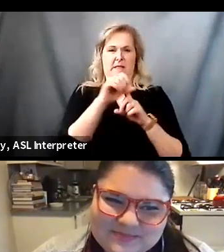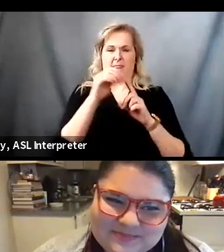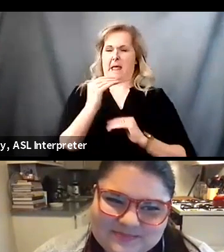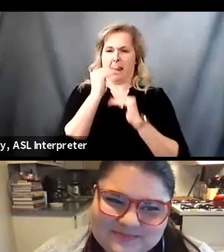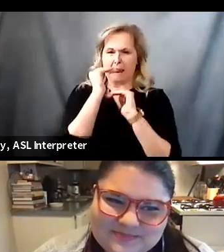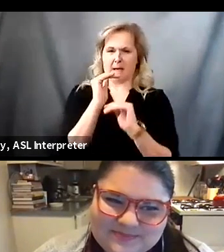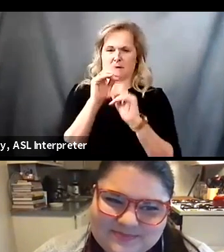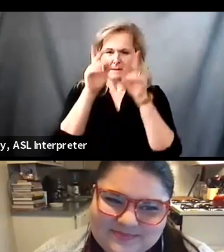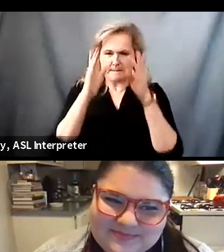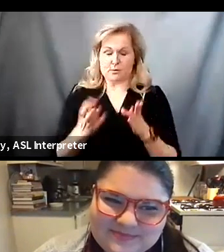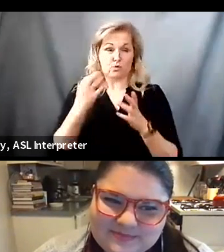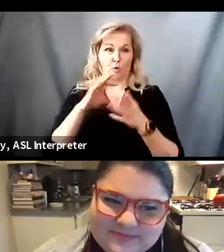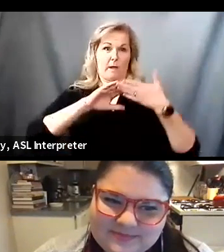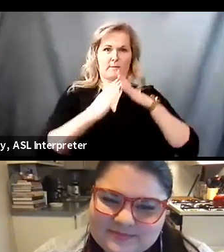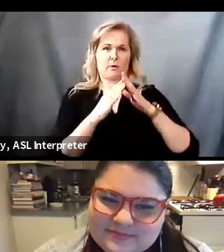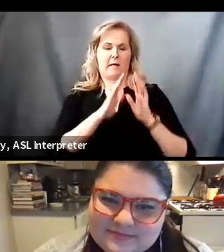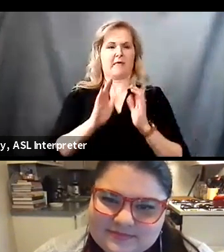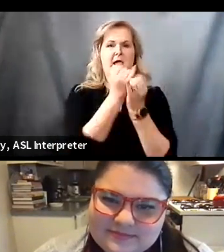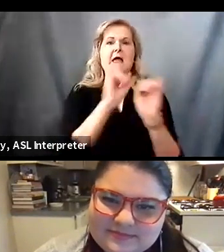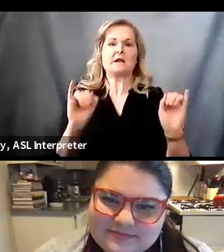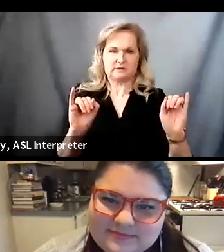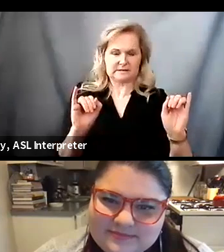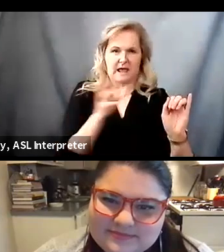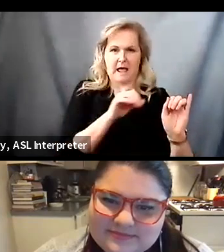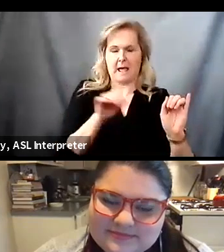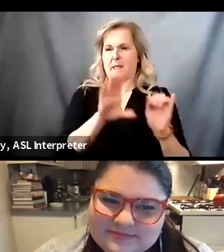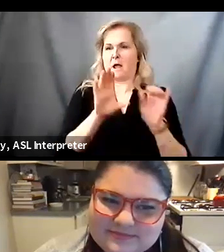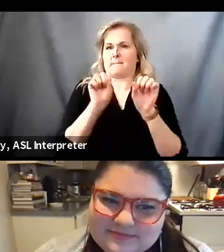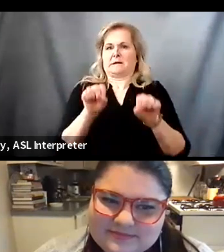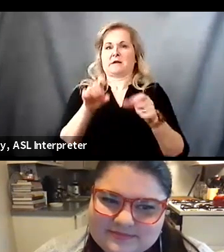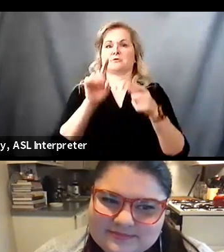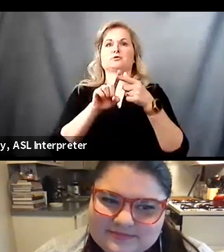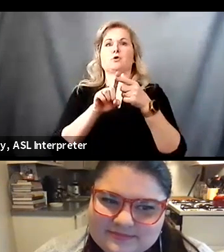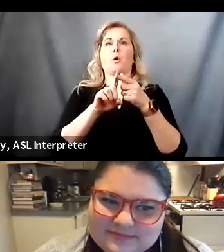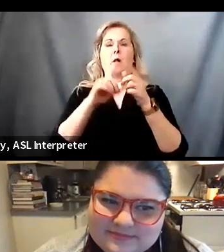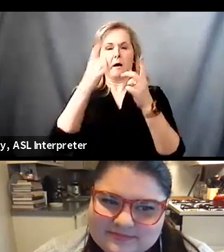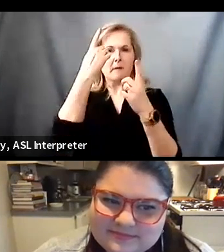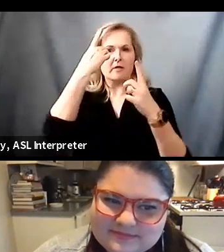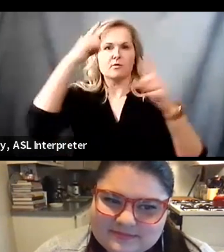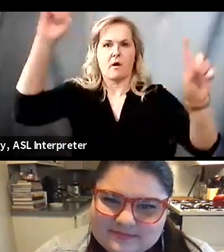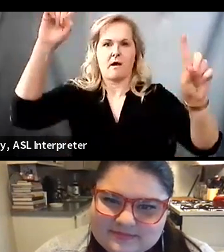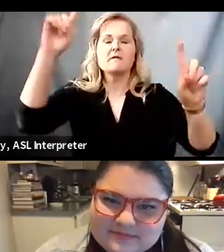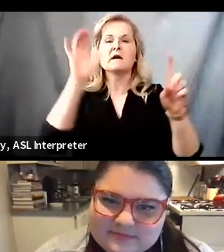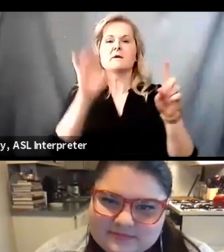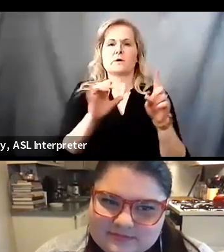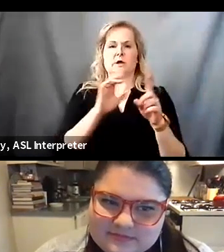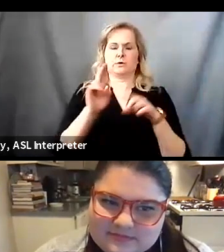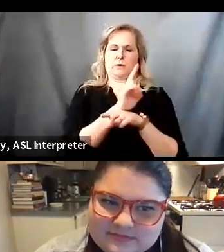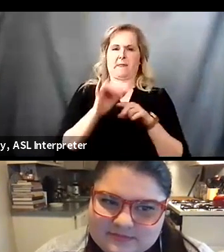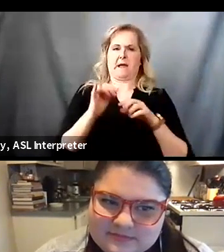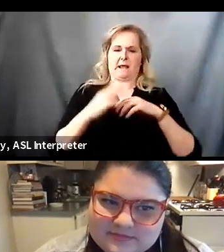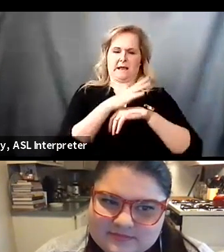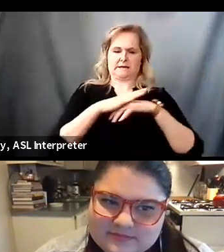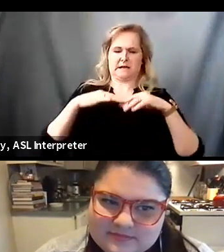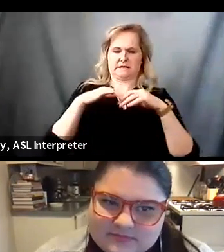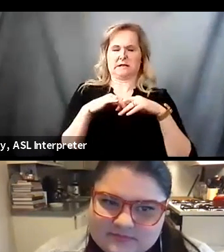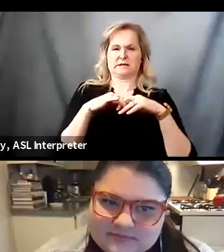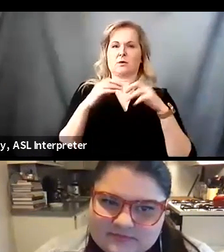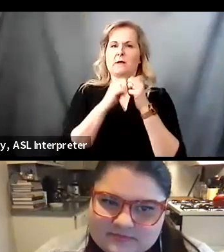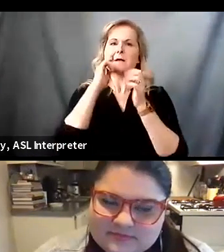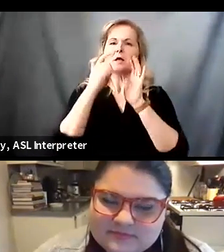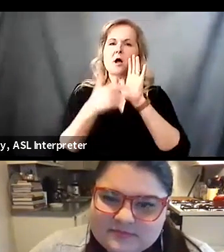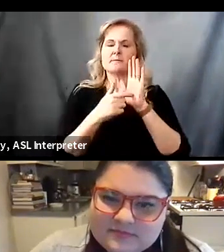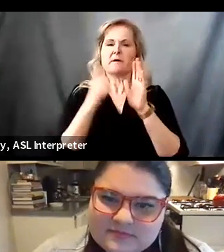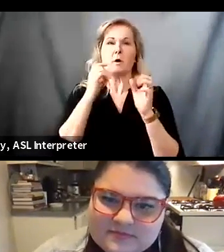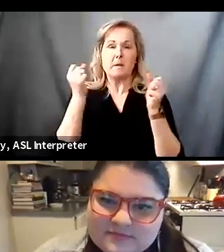person and or community's agency and potential to thrive. We use the Indigenous with an acknowledgement of the